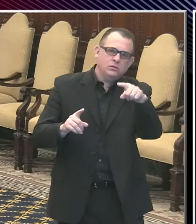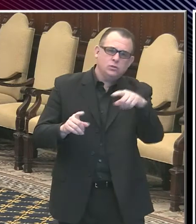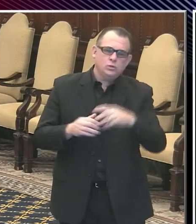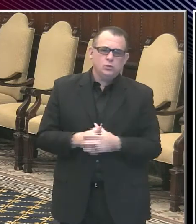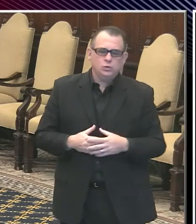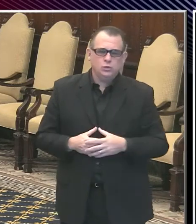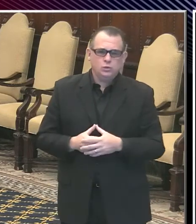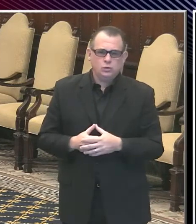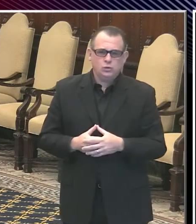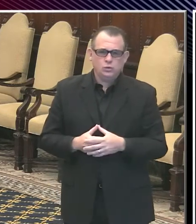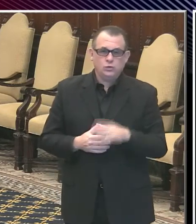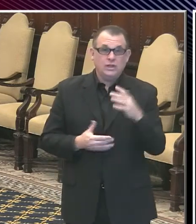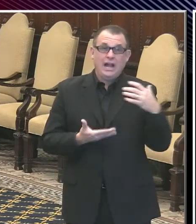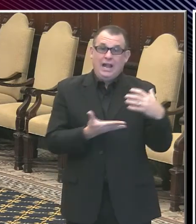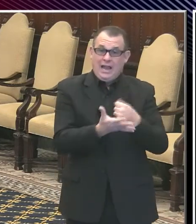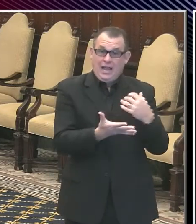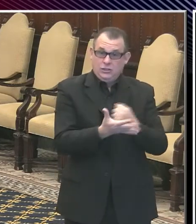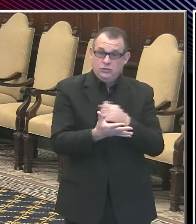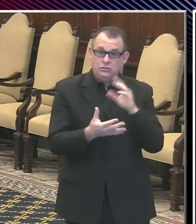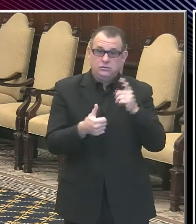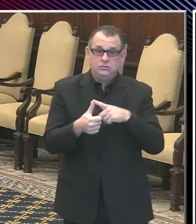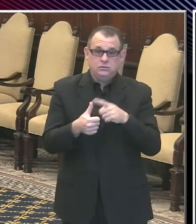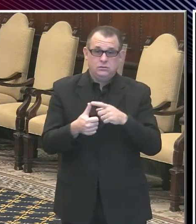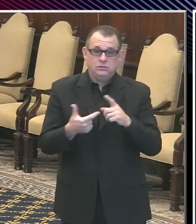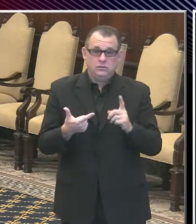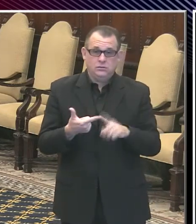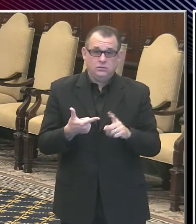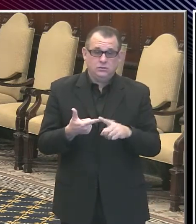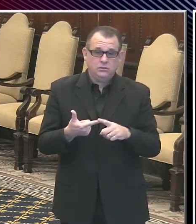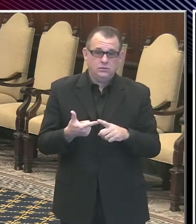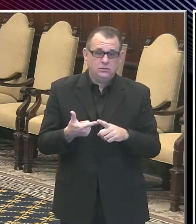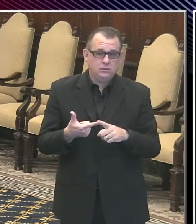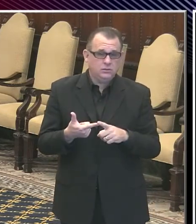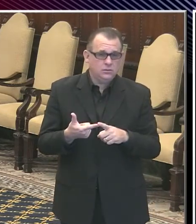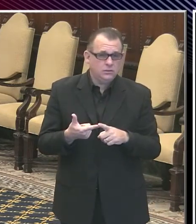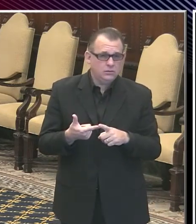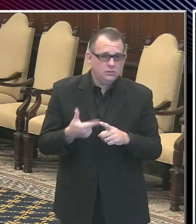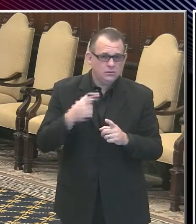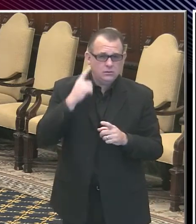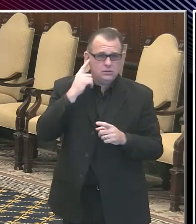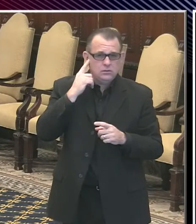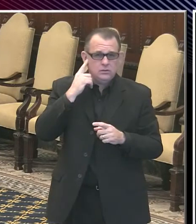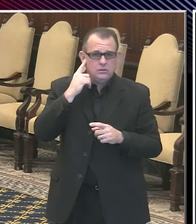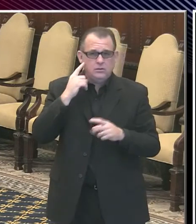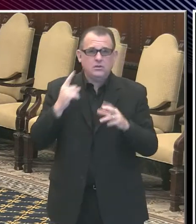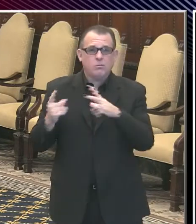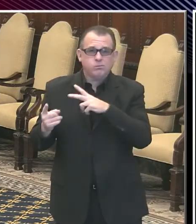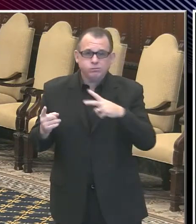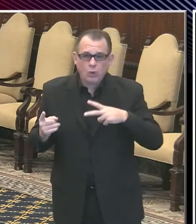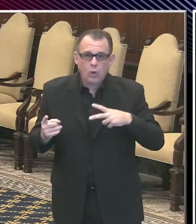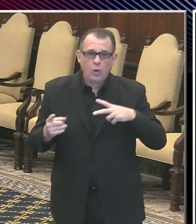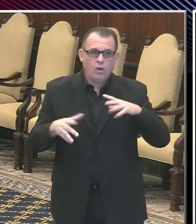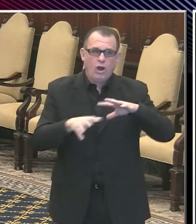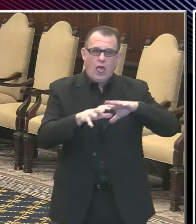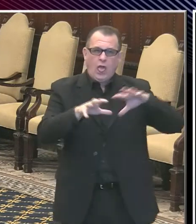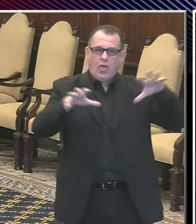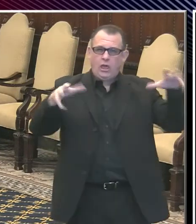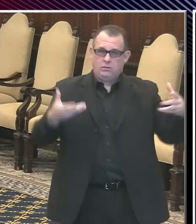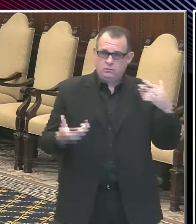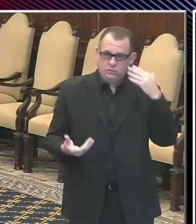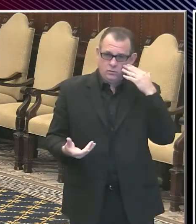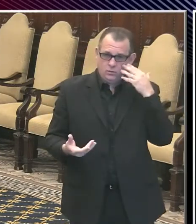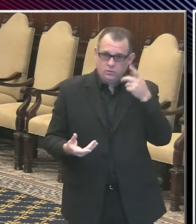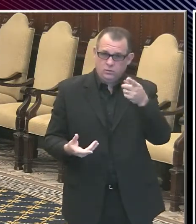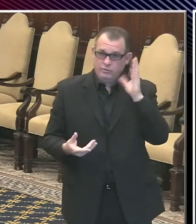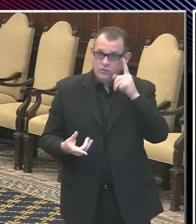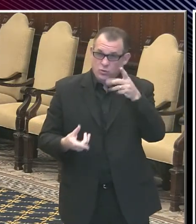and considering the image you mentioned of the overflowing trash can in the park, I mean, has the city considered at all maybe expanding the number of public